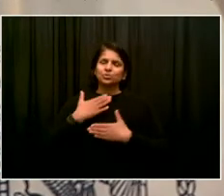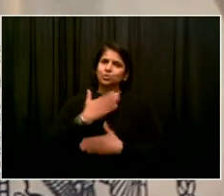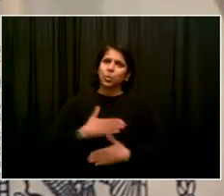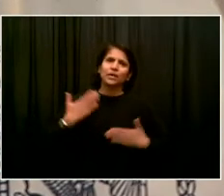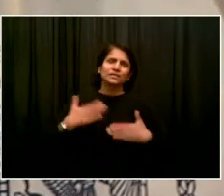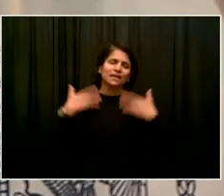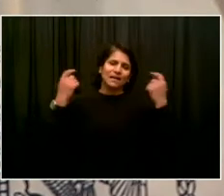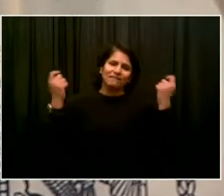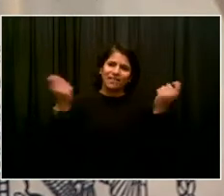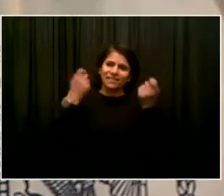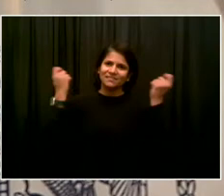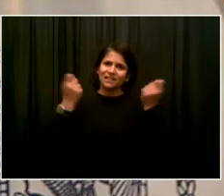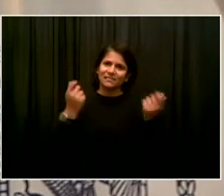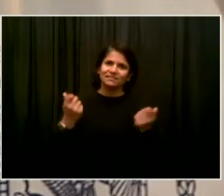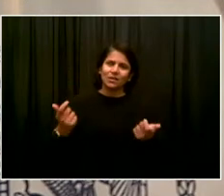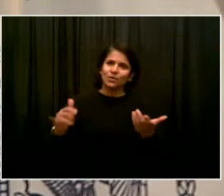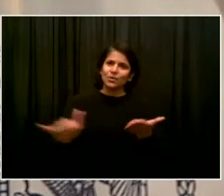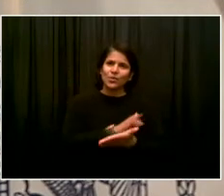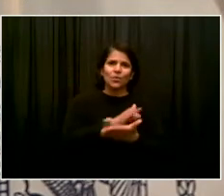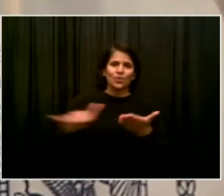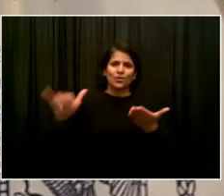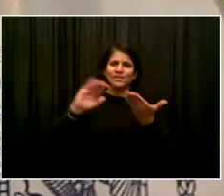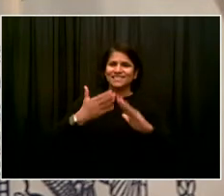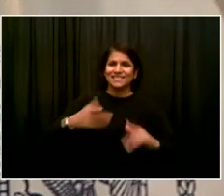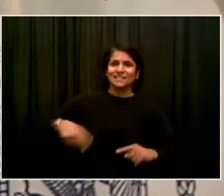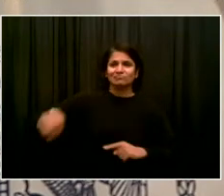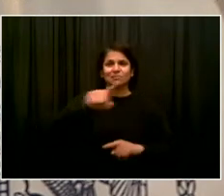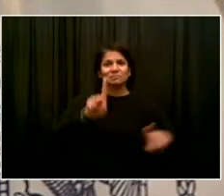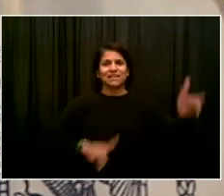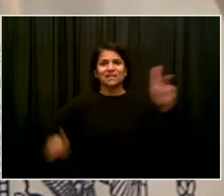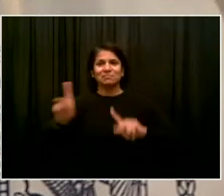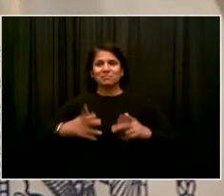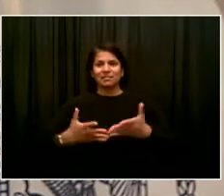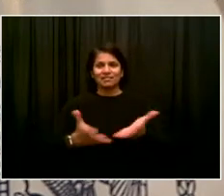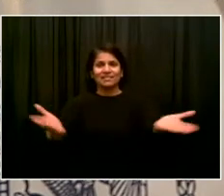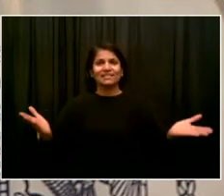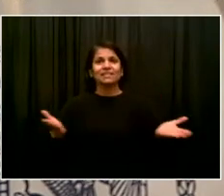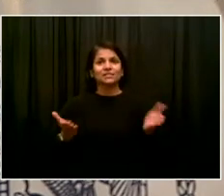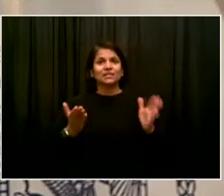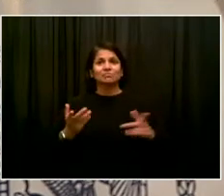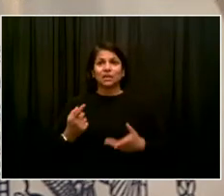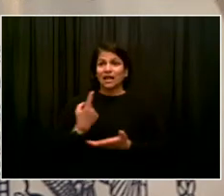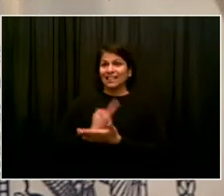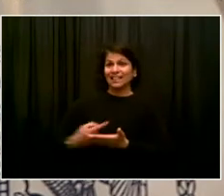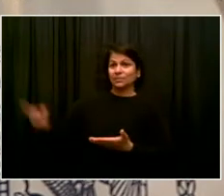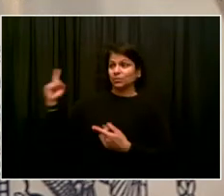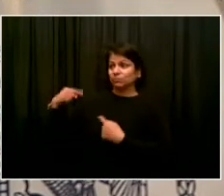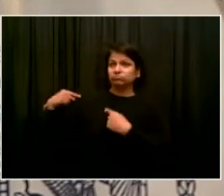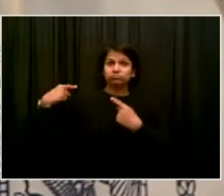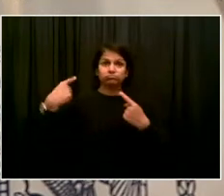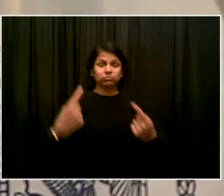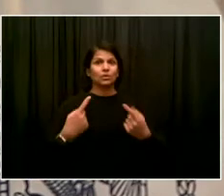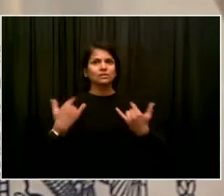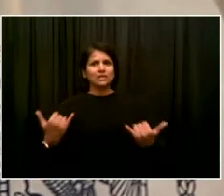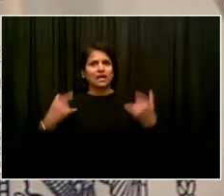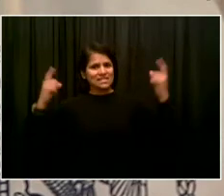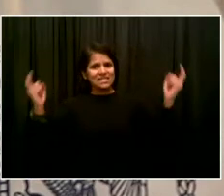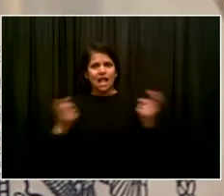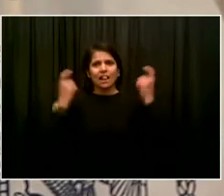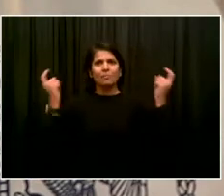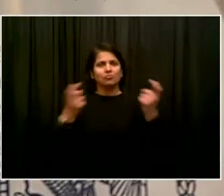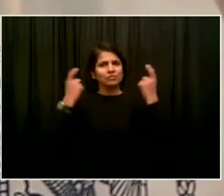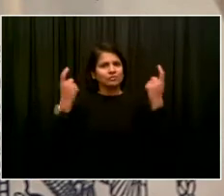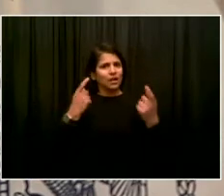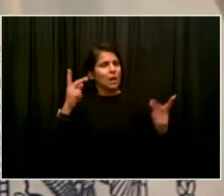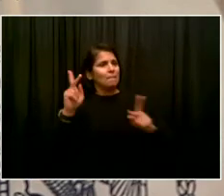these last few weeks, and it is making me prouder every single day of this city. Incredible people that have come out of the